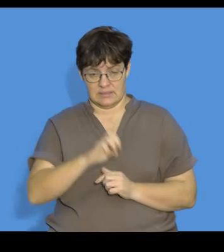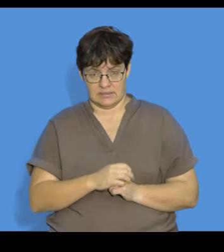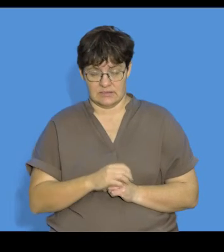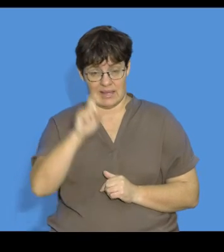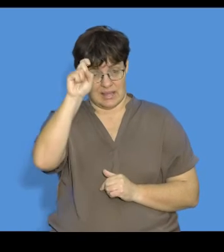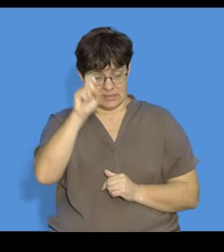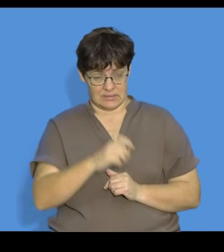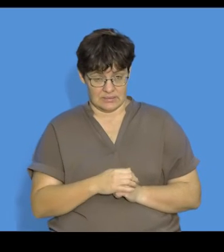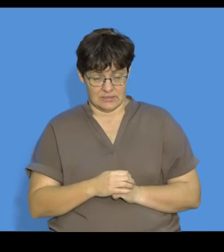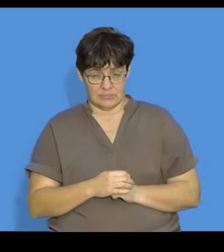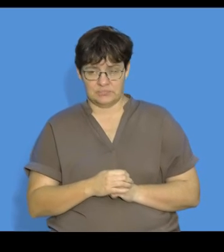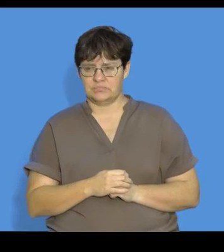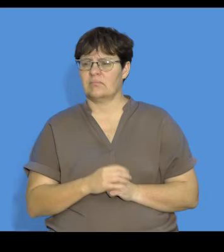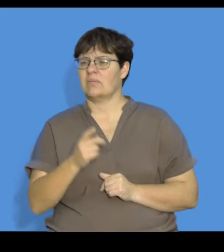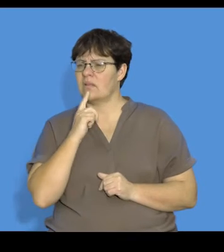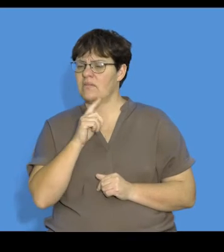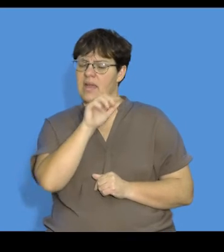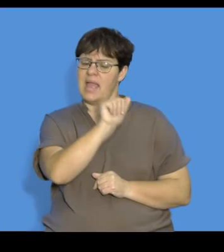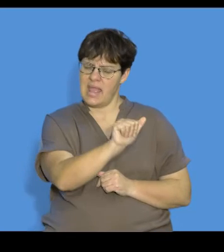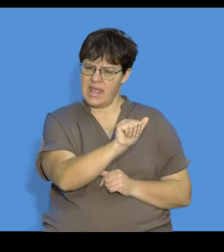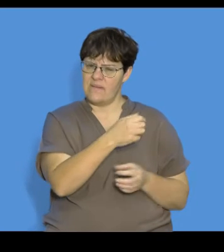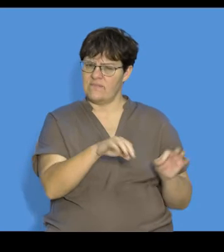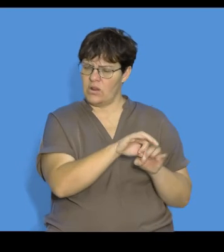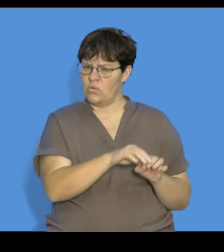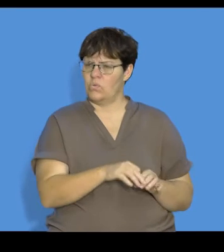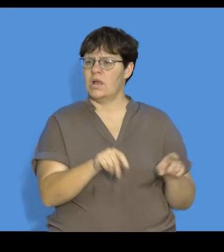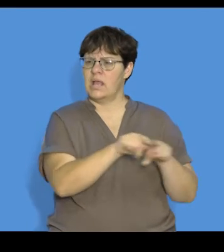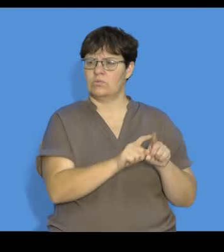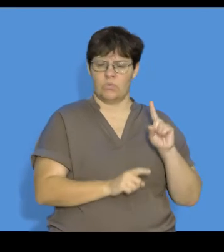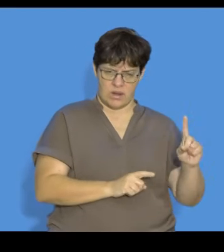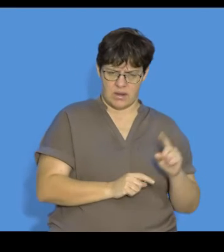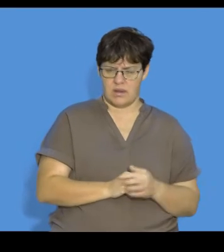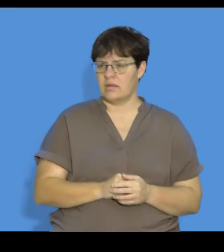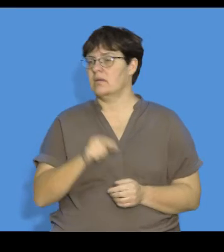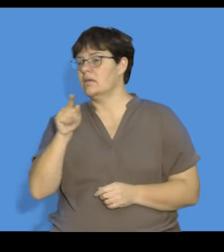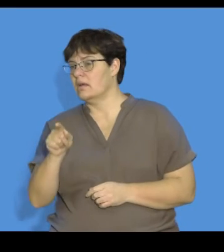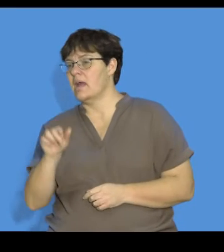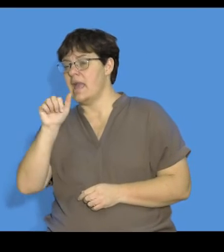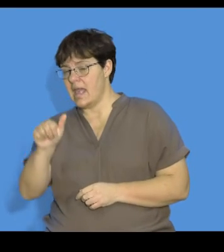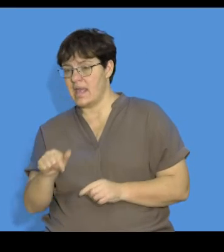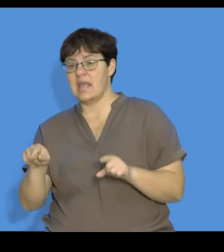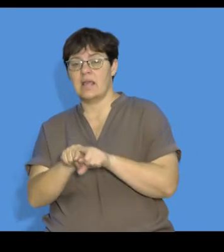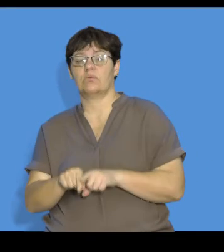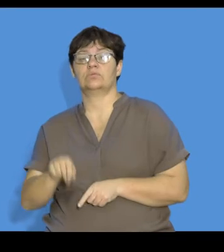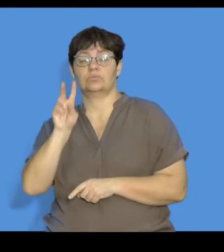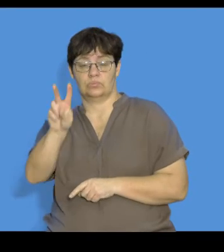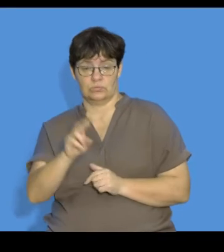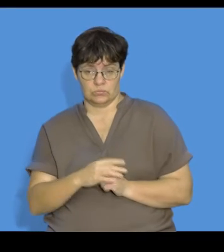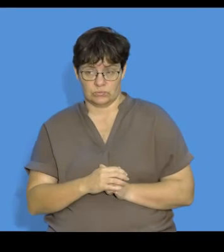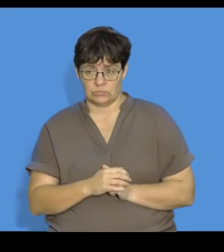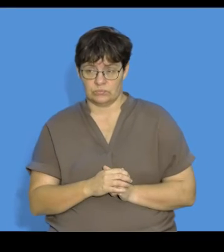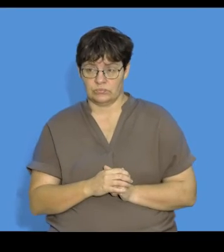x, right? Here the value of a was equals to 1. Here the value of a is equals to